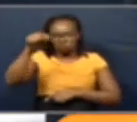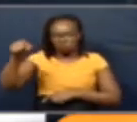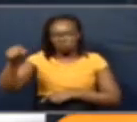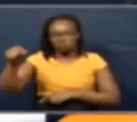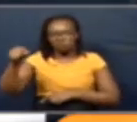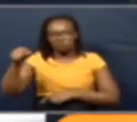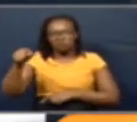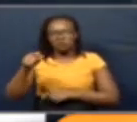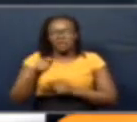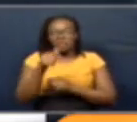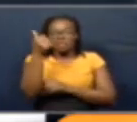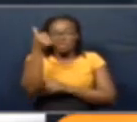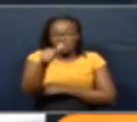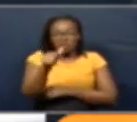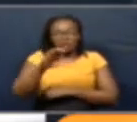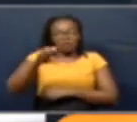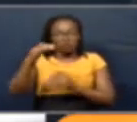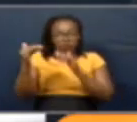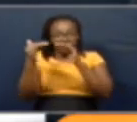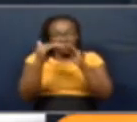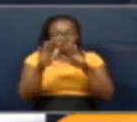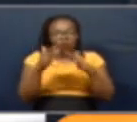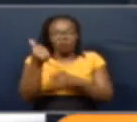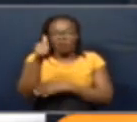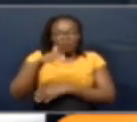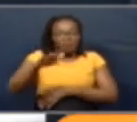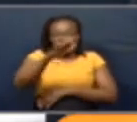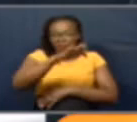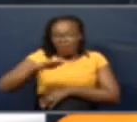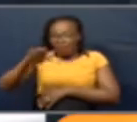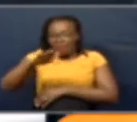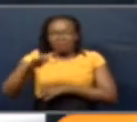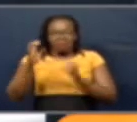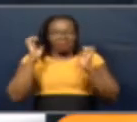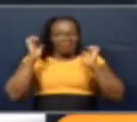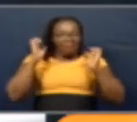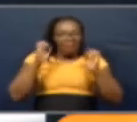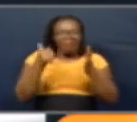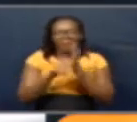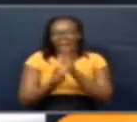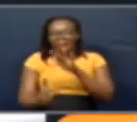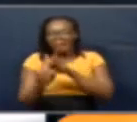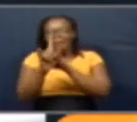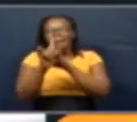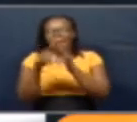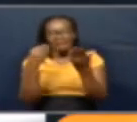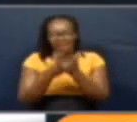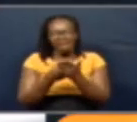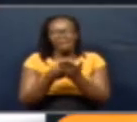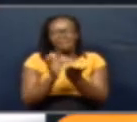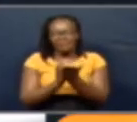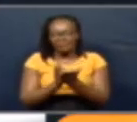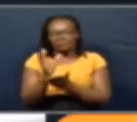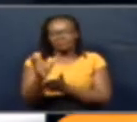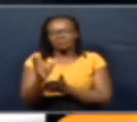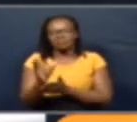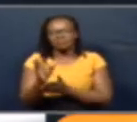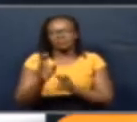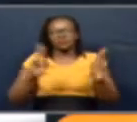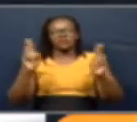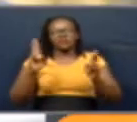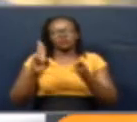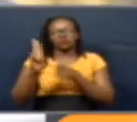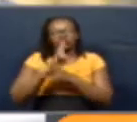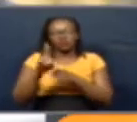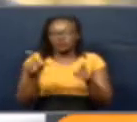at any county level or any area in a county, a disaster, an emergency is available, the money is then channeled and available for use